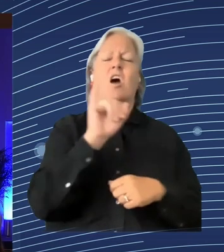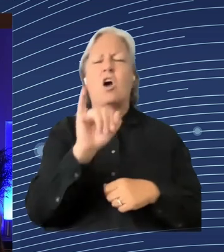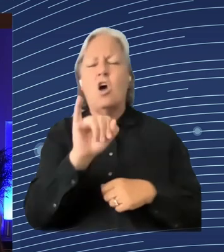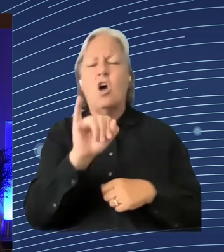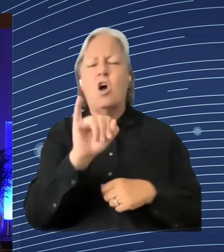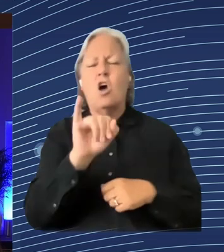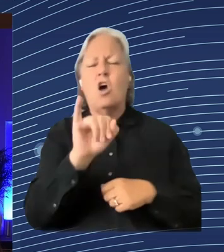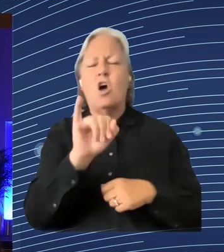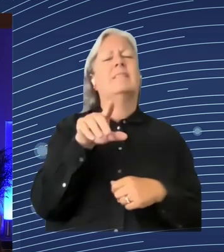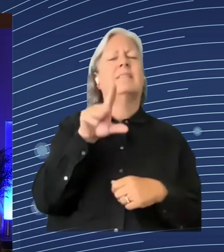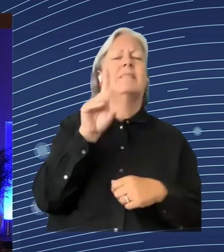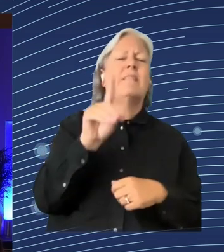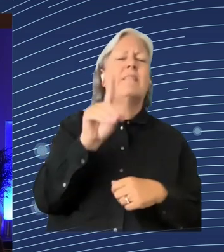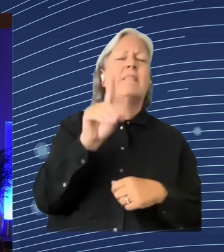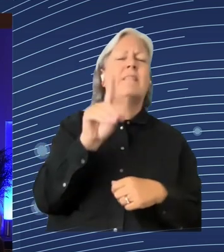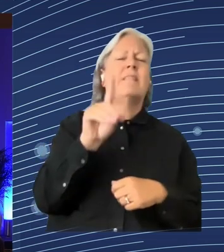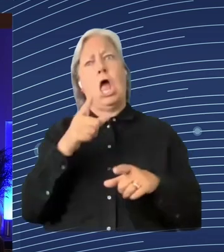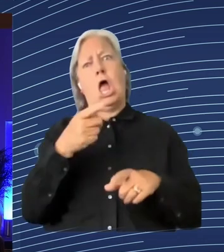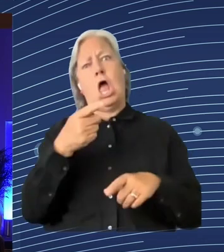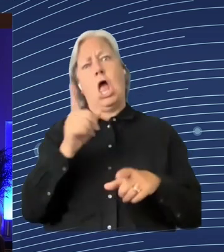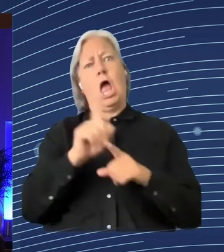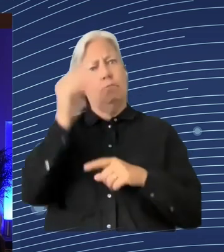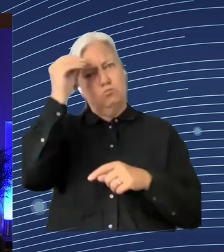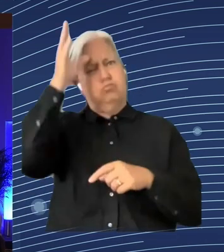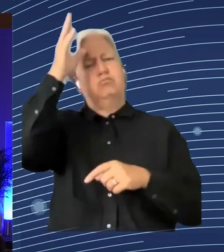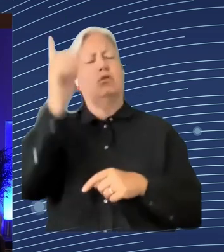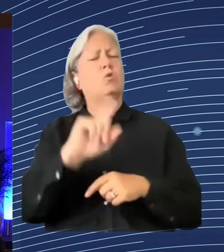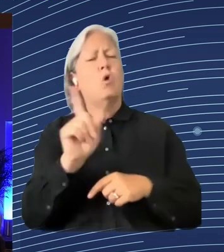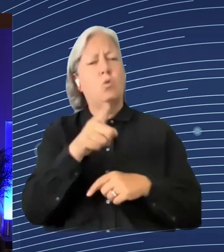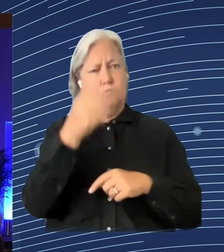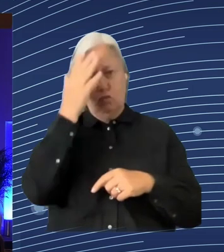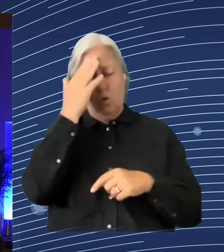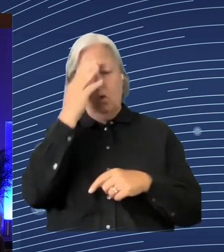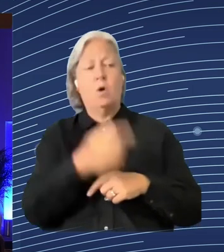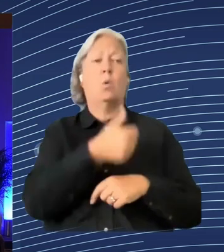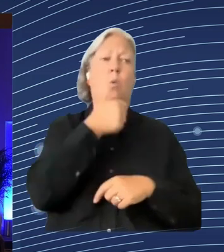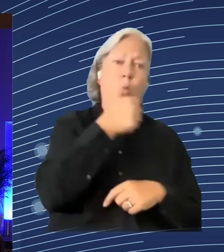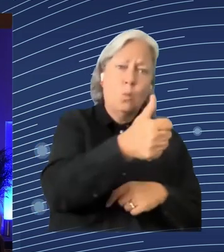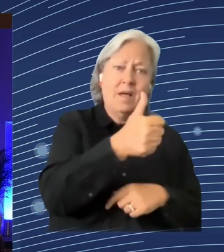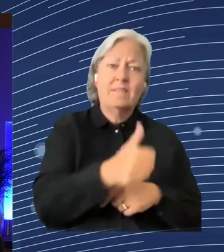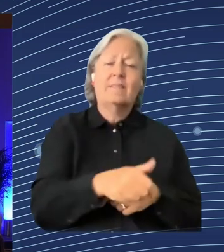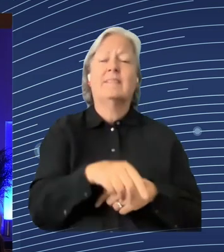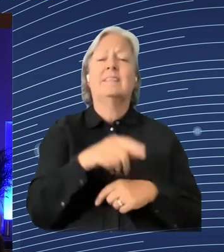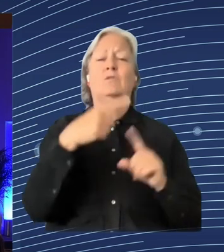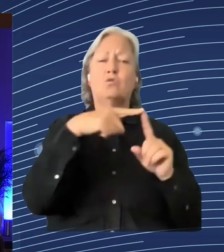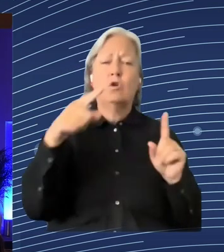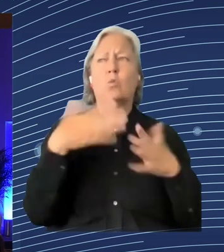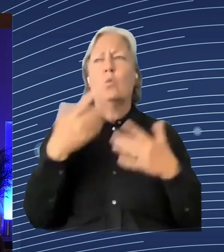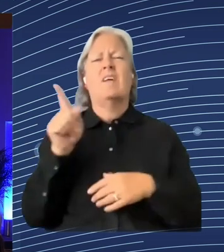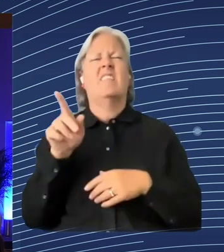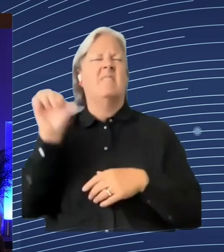the importance of good data versus bad data and interoperability. It makes sense, but for the